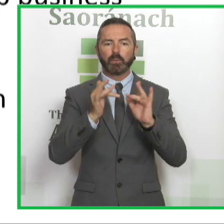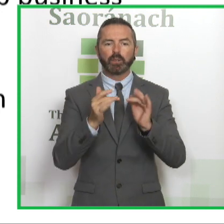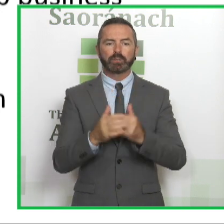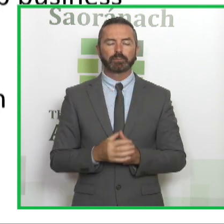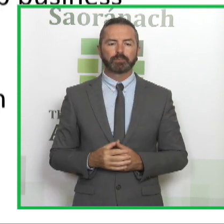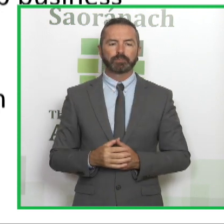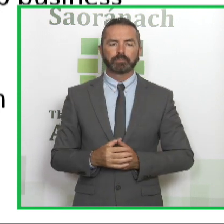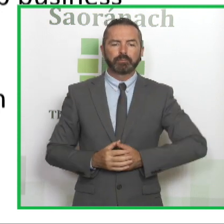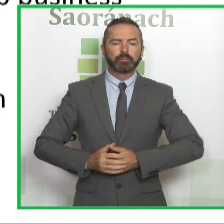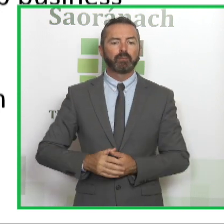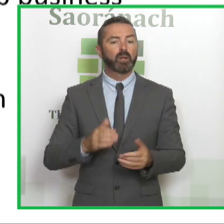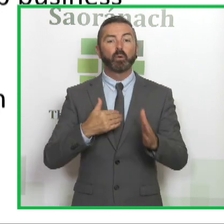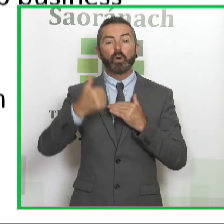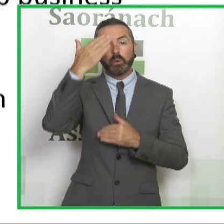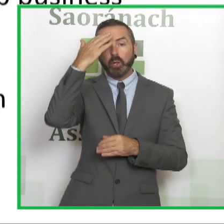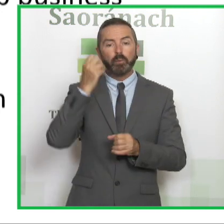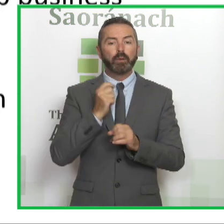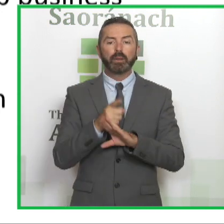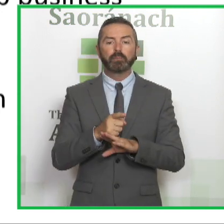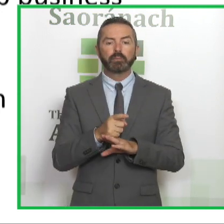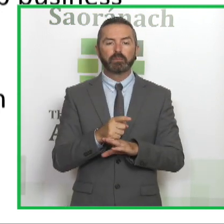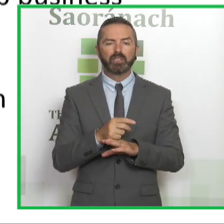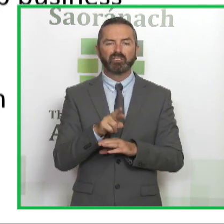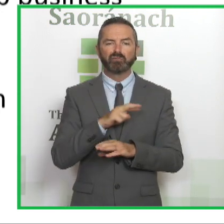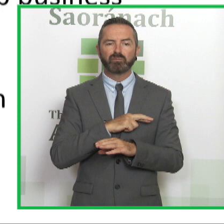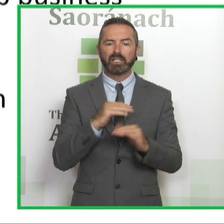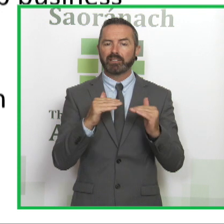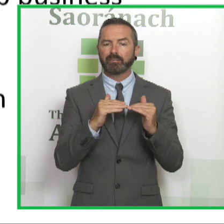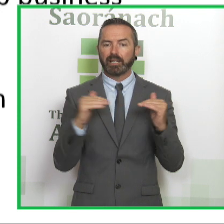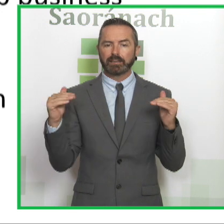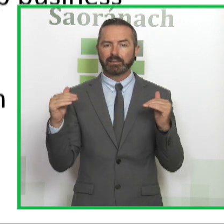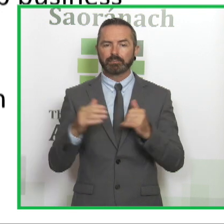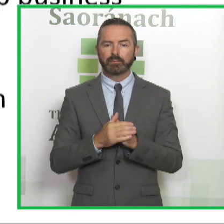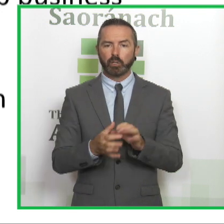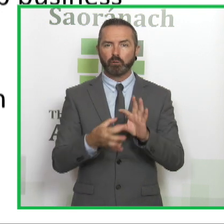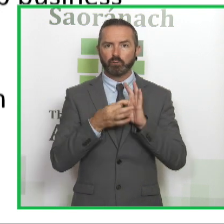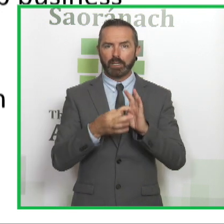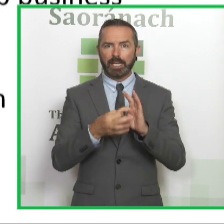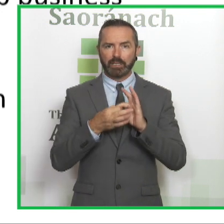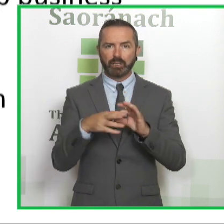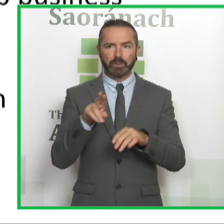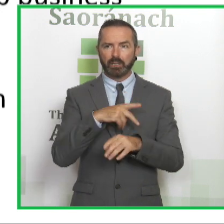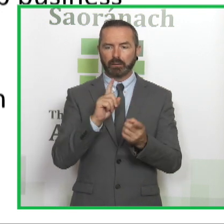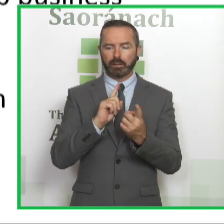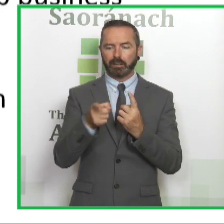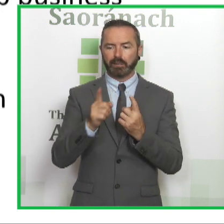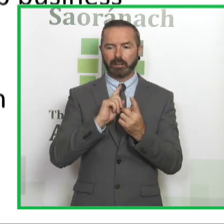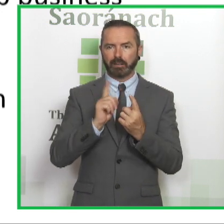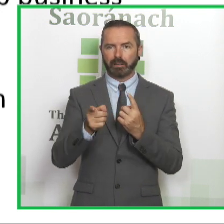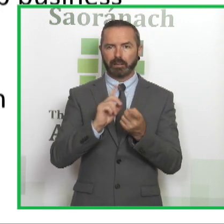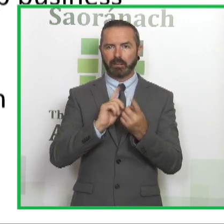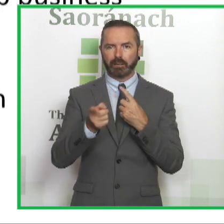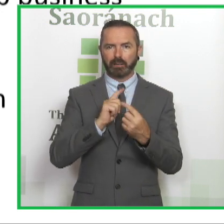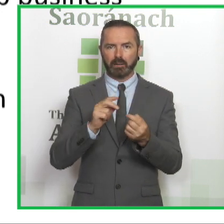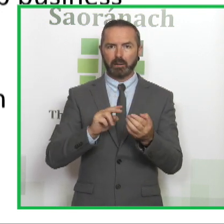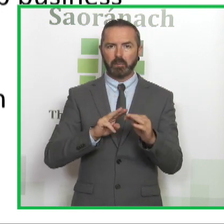So what do we know about criminal networks? They're rarely flat. Relationships are often not reciprocal, and in fact, many are exploitative